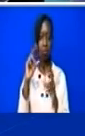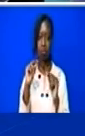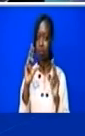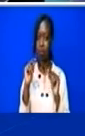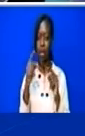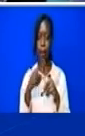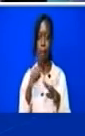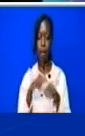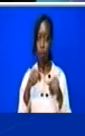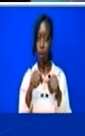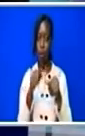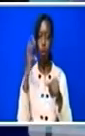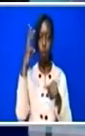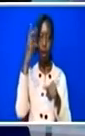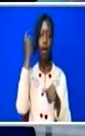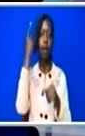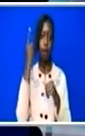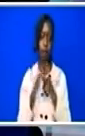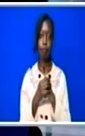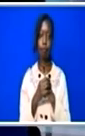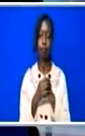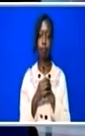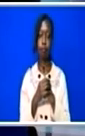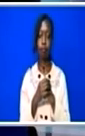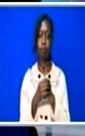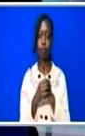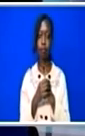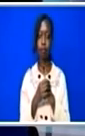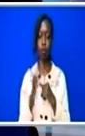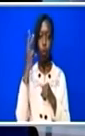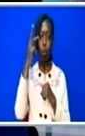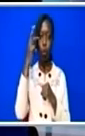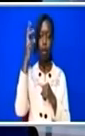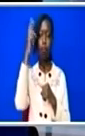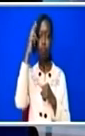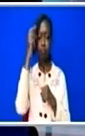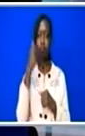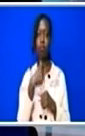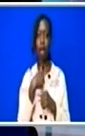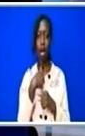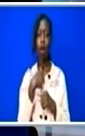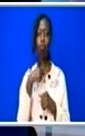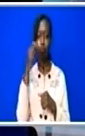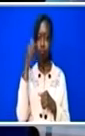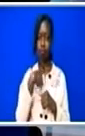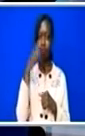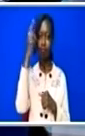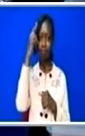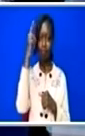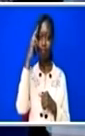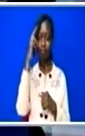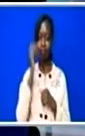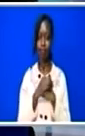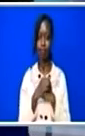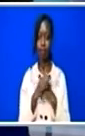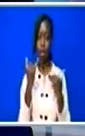where this is coming from. Okay? Actually, it is, you will remind me. Oh, I remember asking this question, and this is very good.